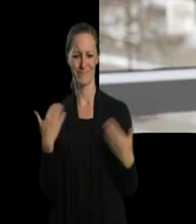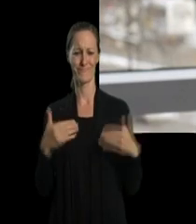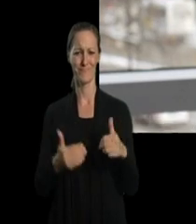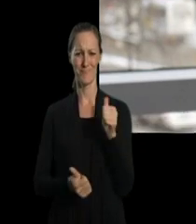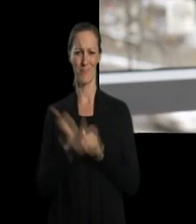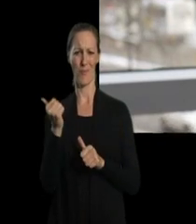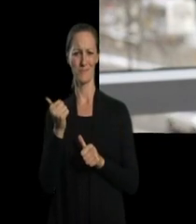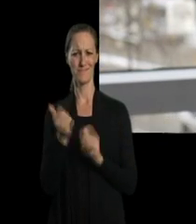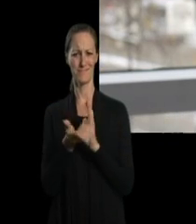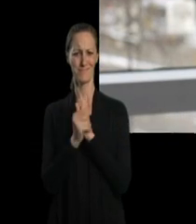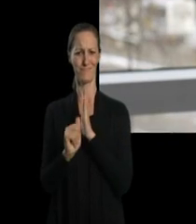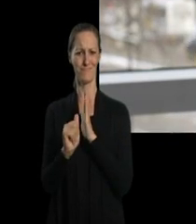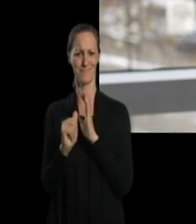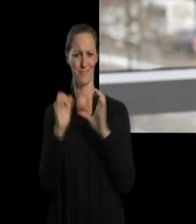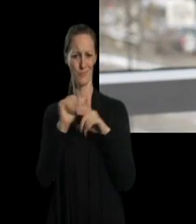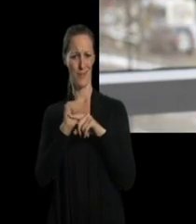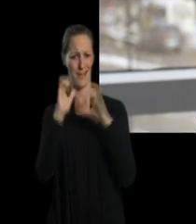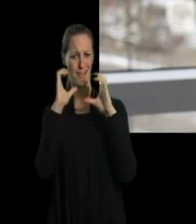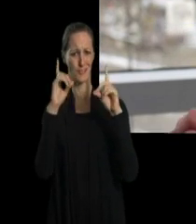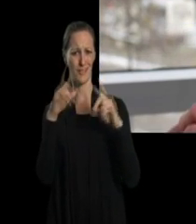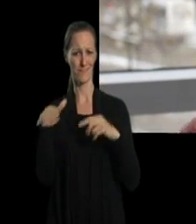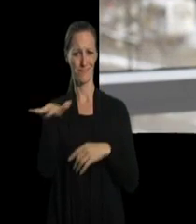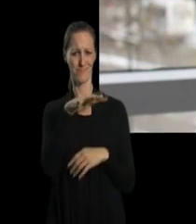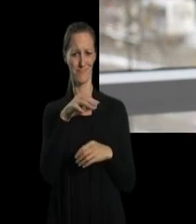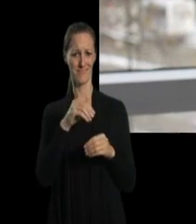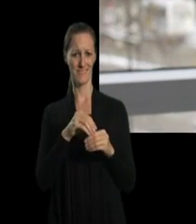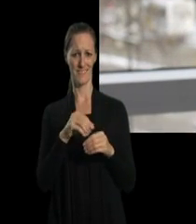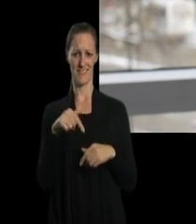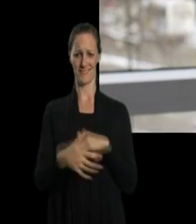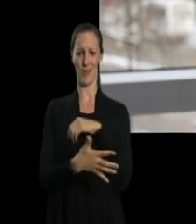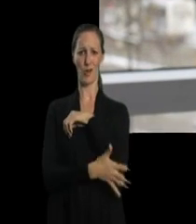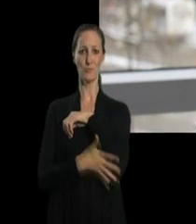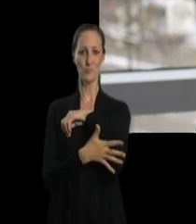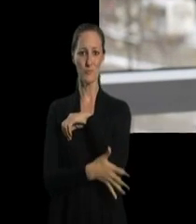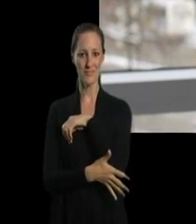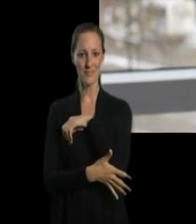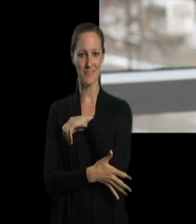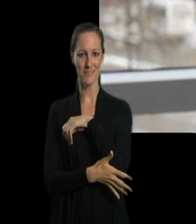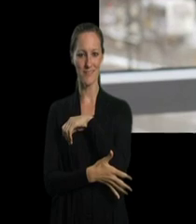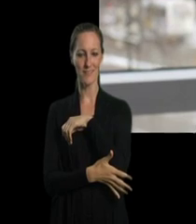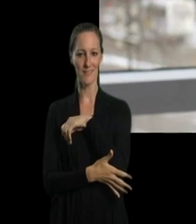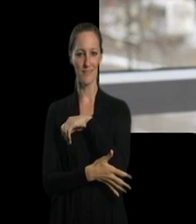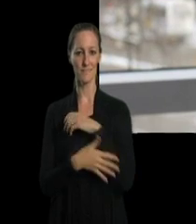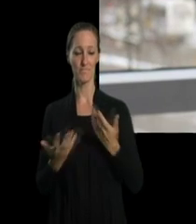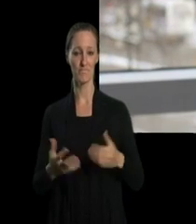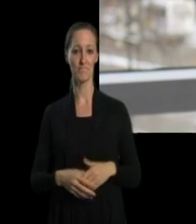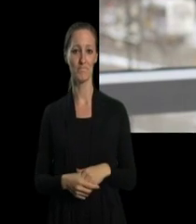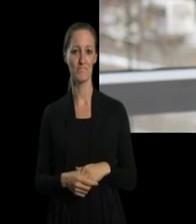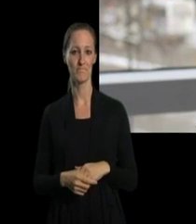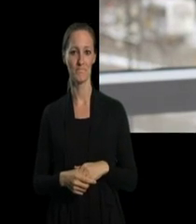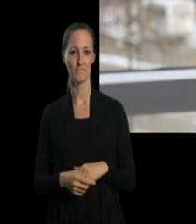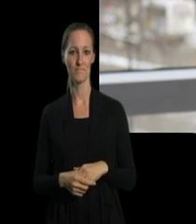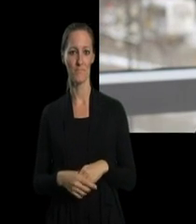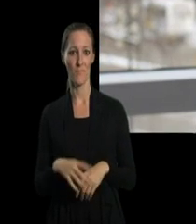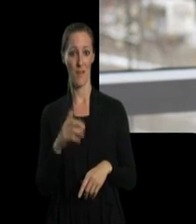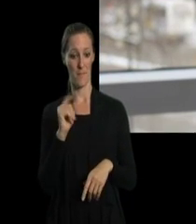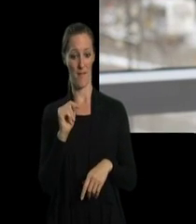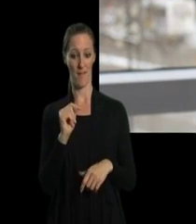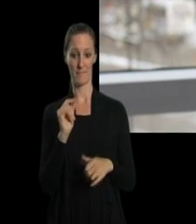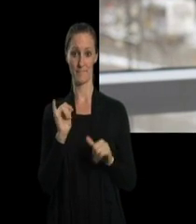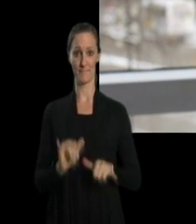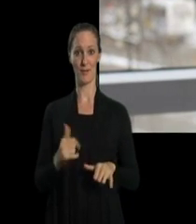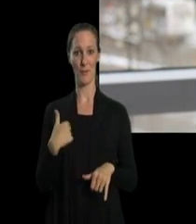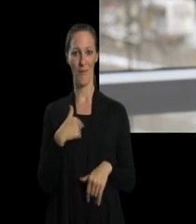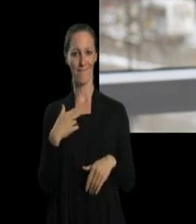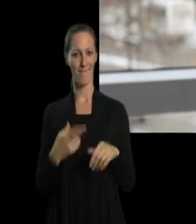the best trained, most educated, protected classes in this country, and yet we have the